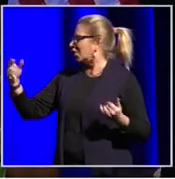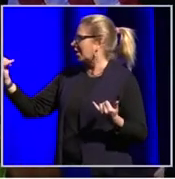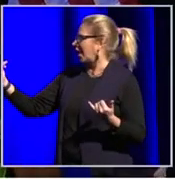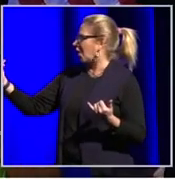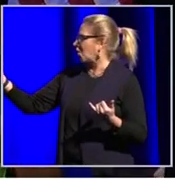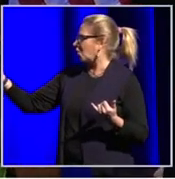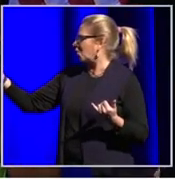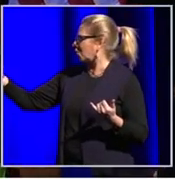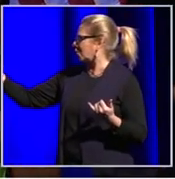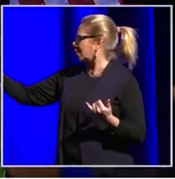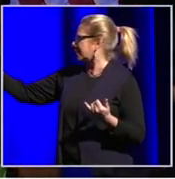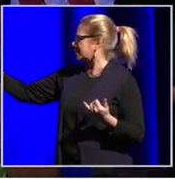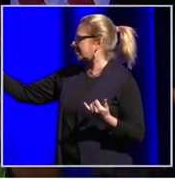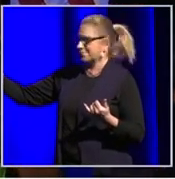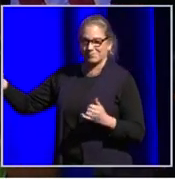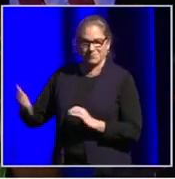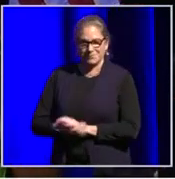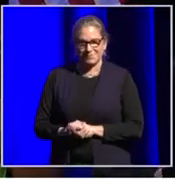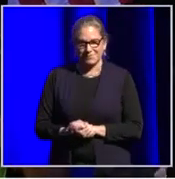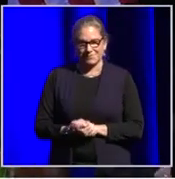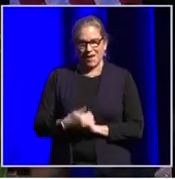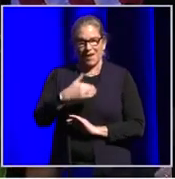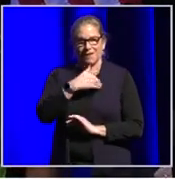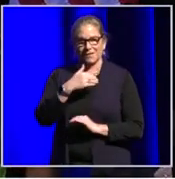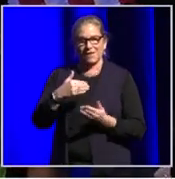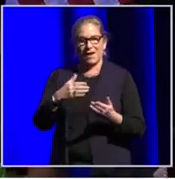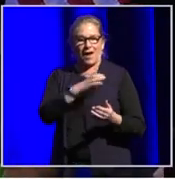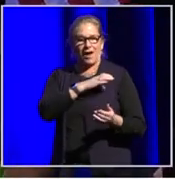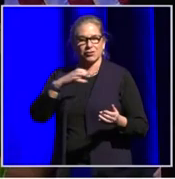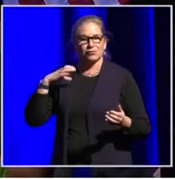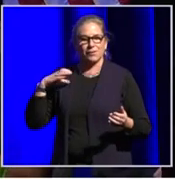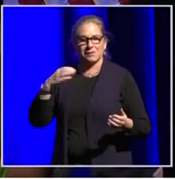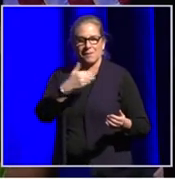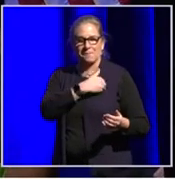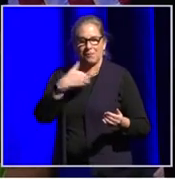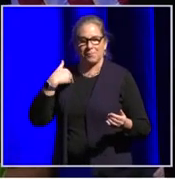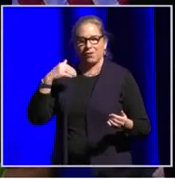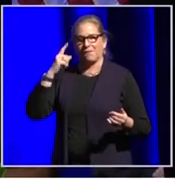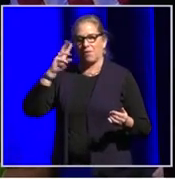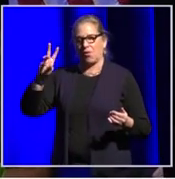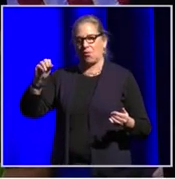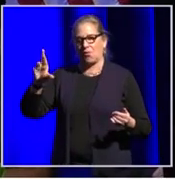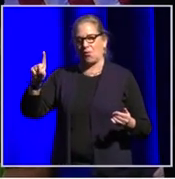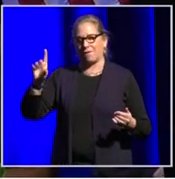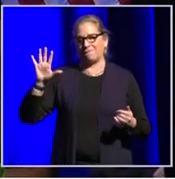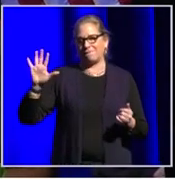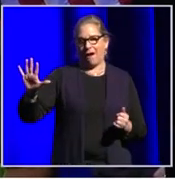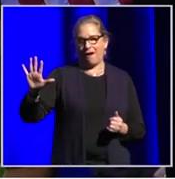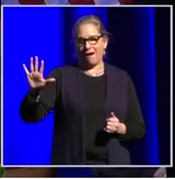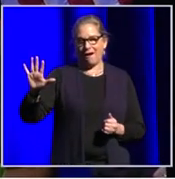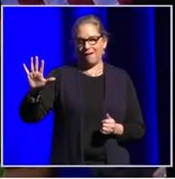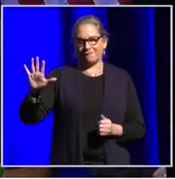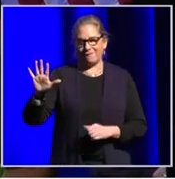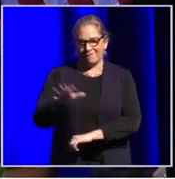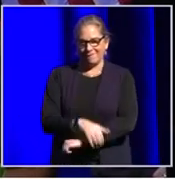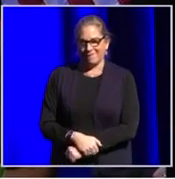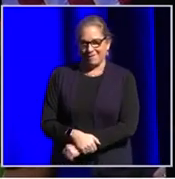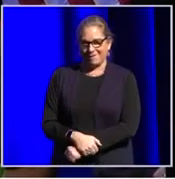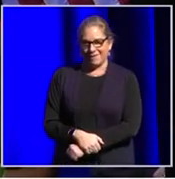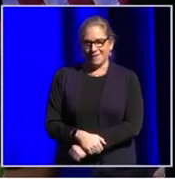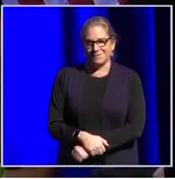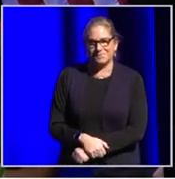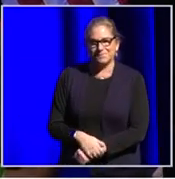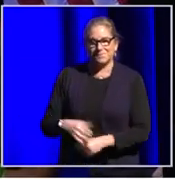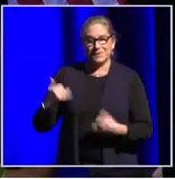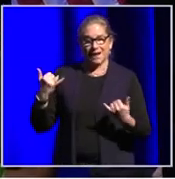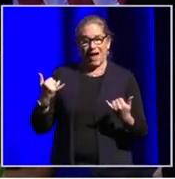The oath will be administered by the Honorable Anna Blackburn Rigsby, Chief Judge of the